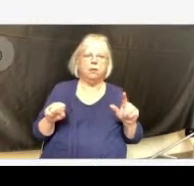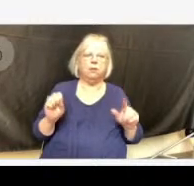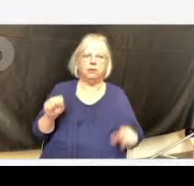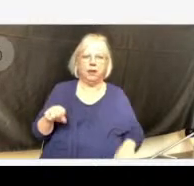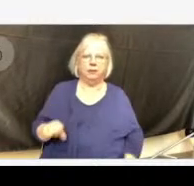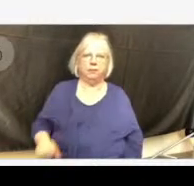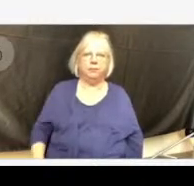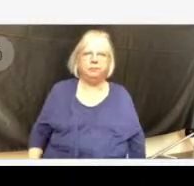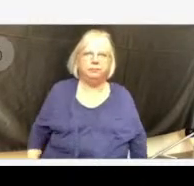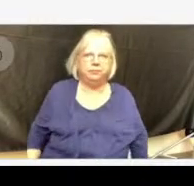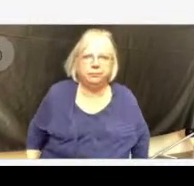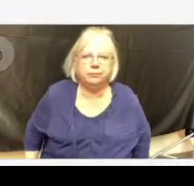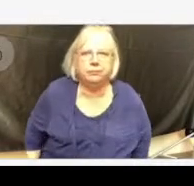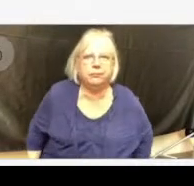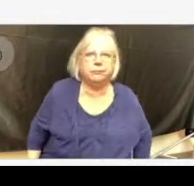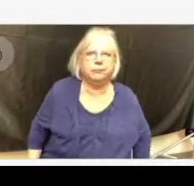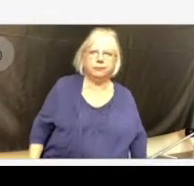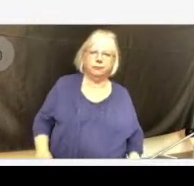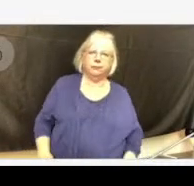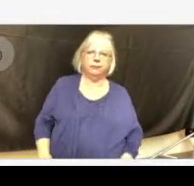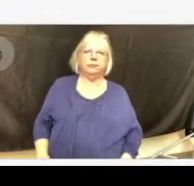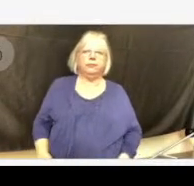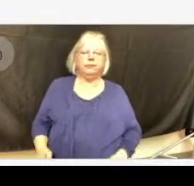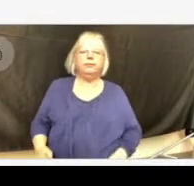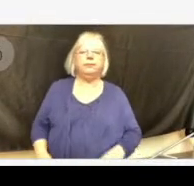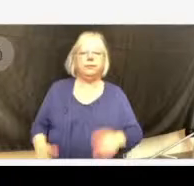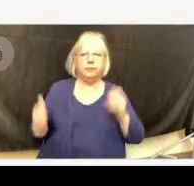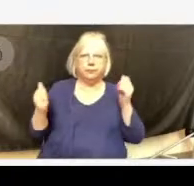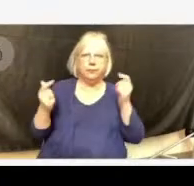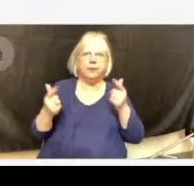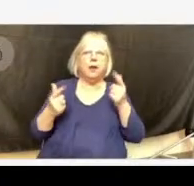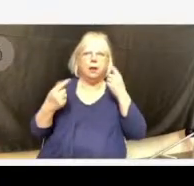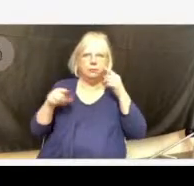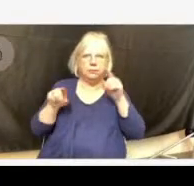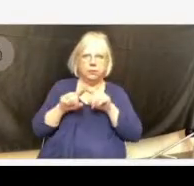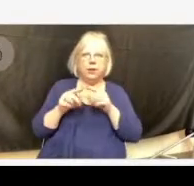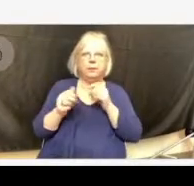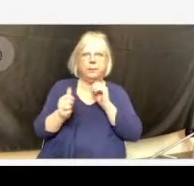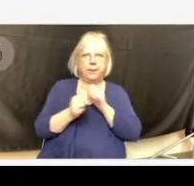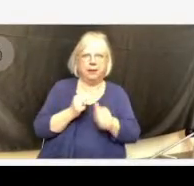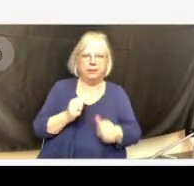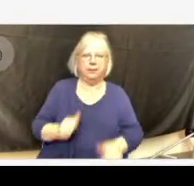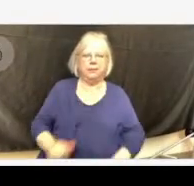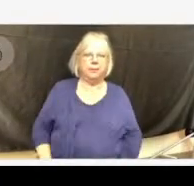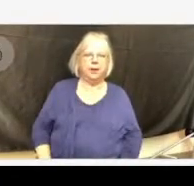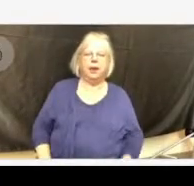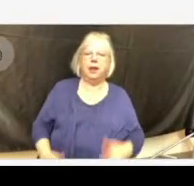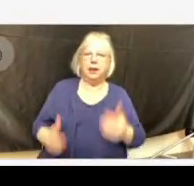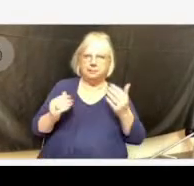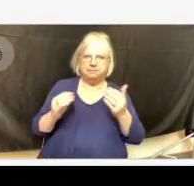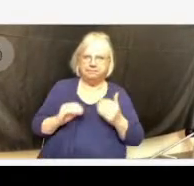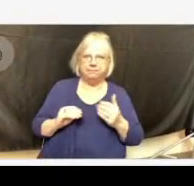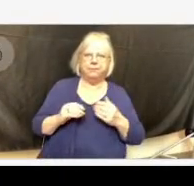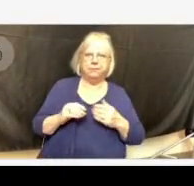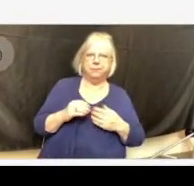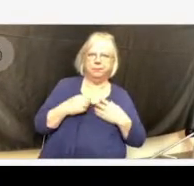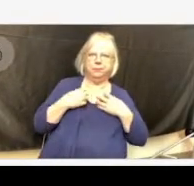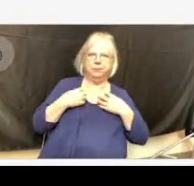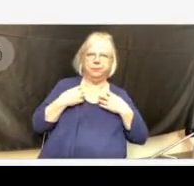Yes. Your land use amendment is unanimous. Motion passes. And may we have a motion for item 5.1